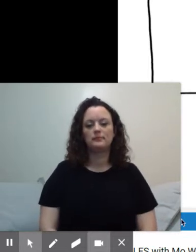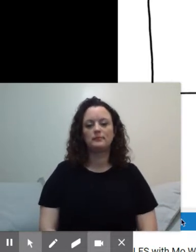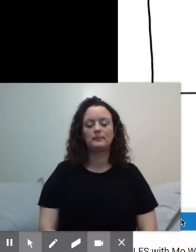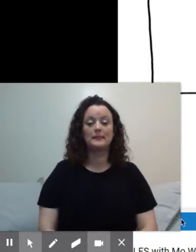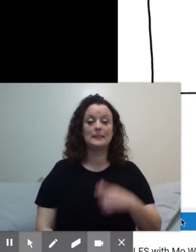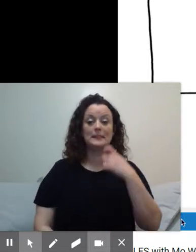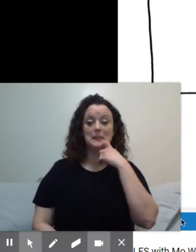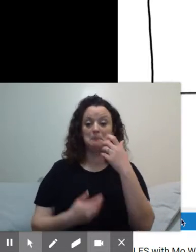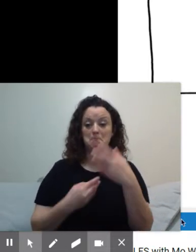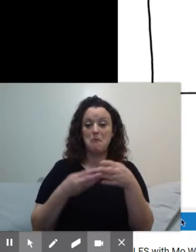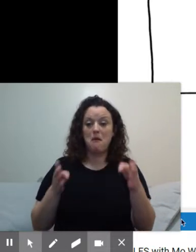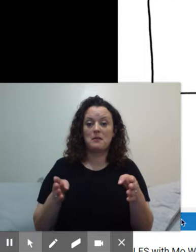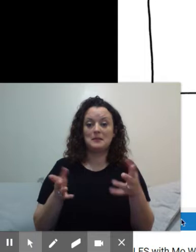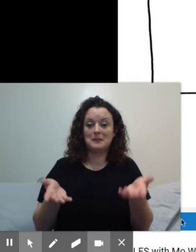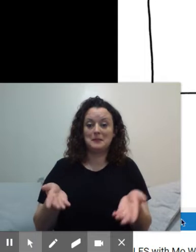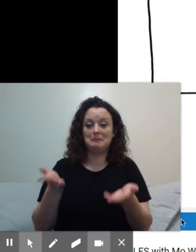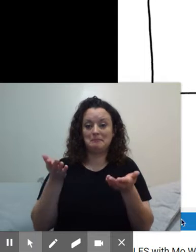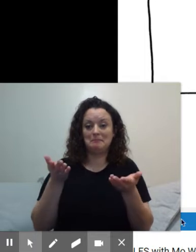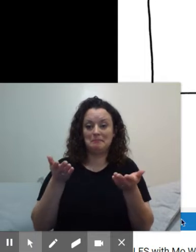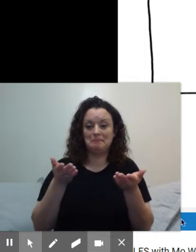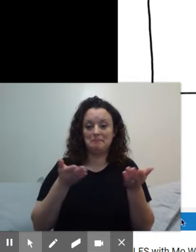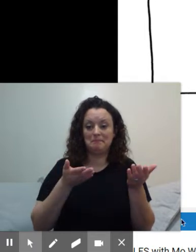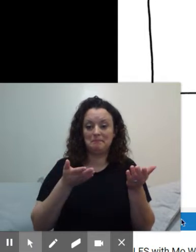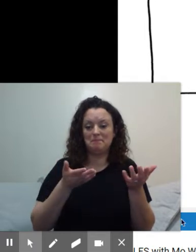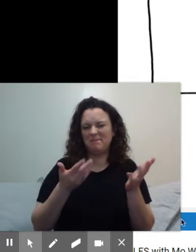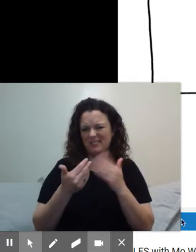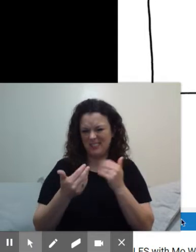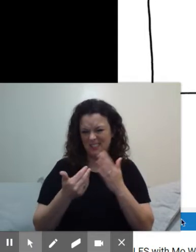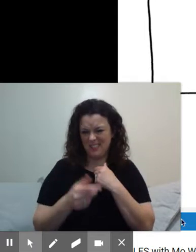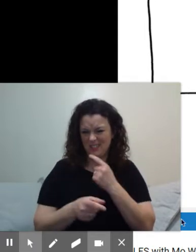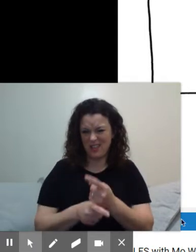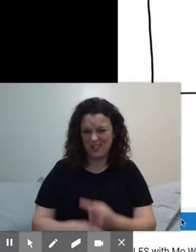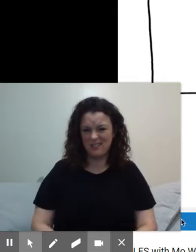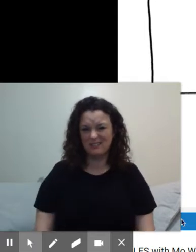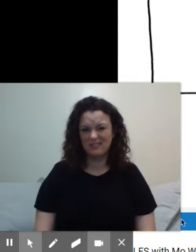drew you a box. That was easy, right?